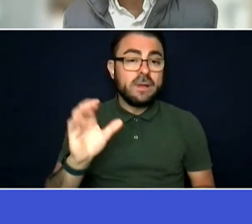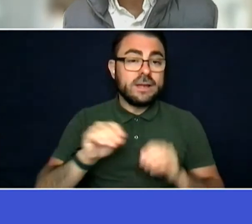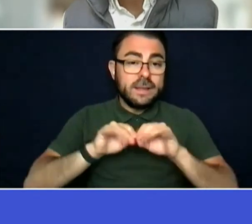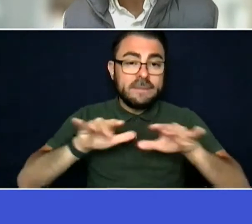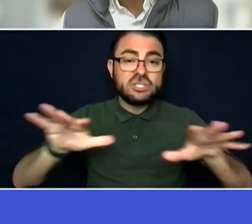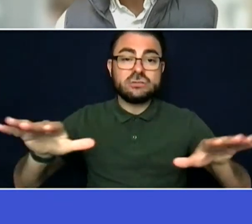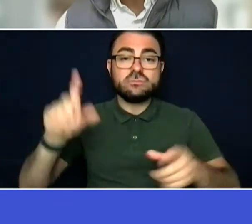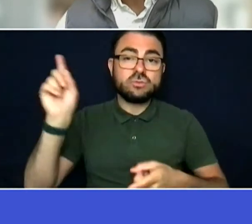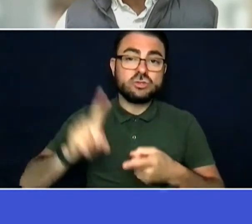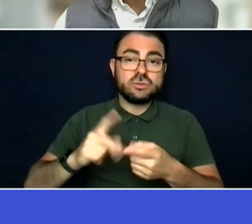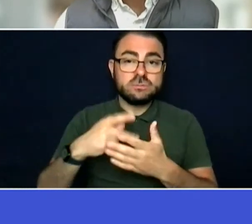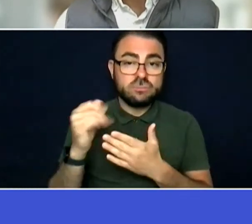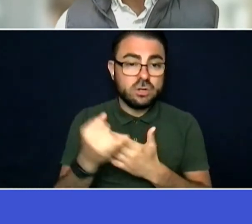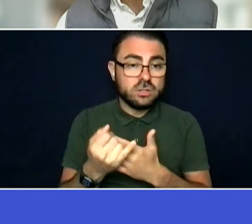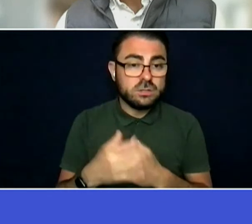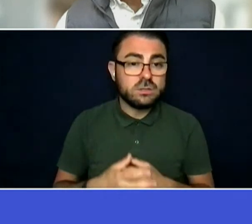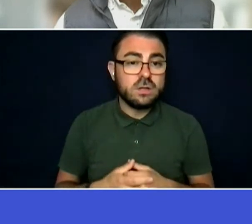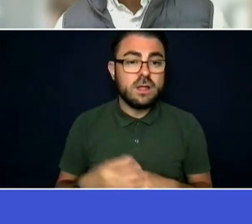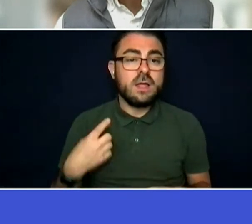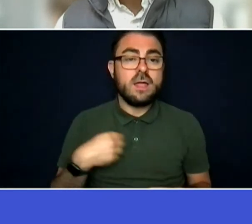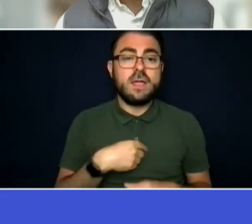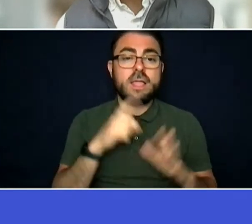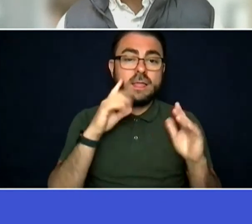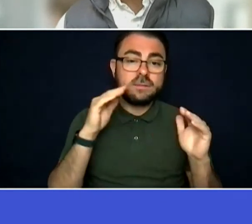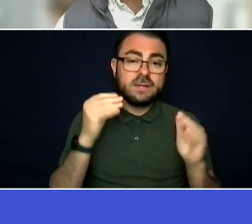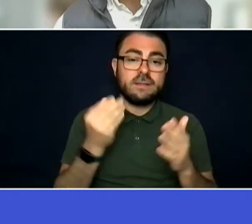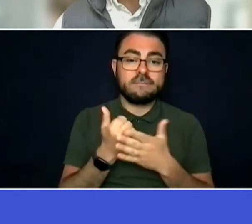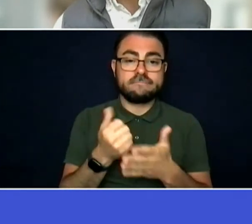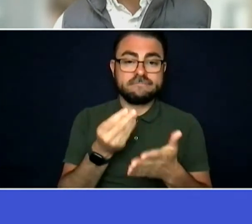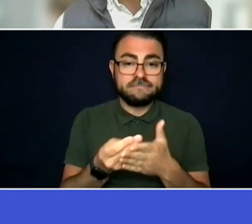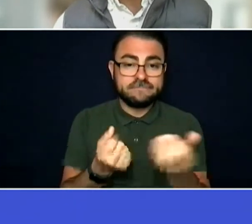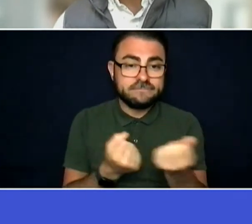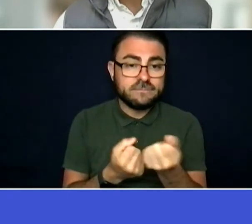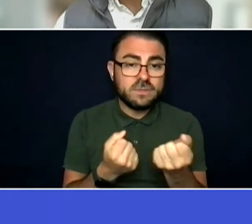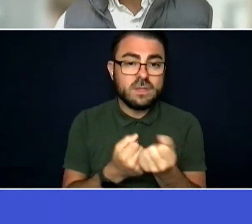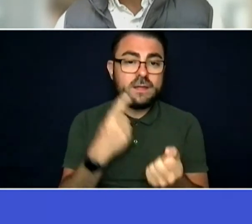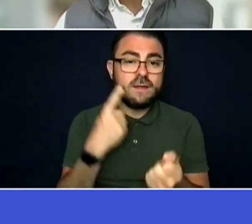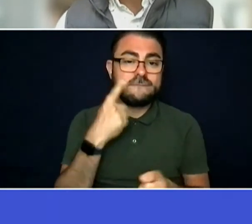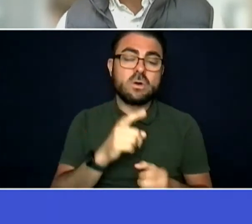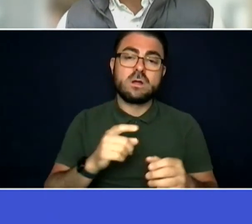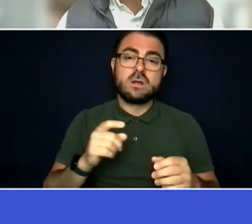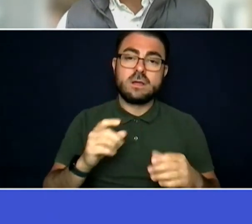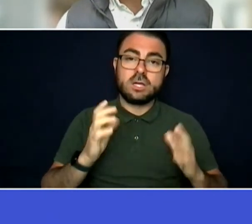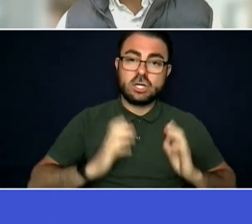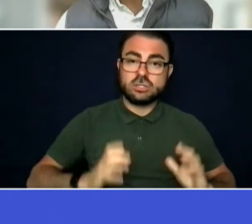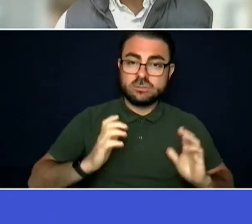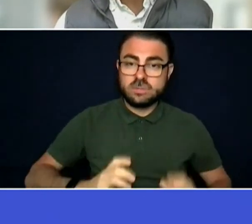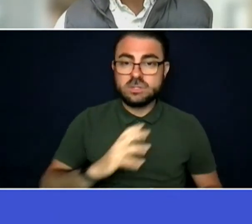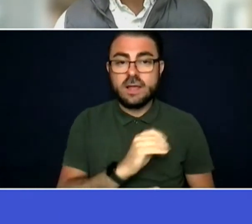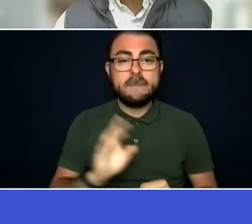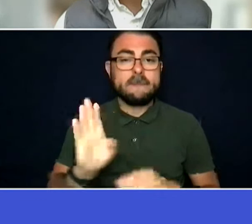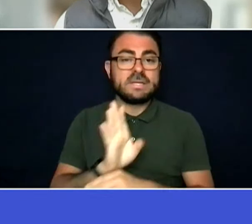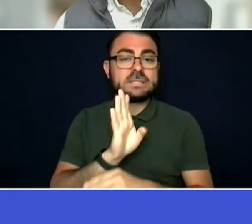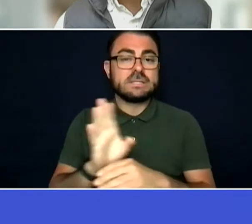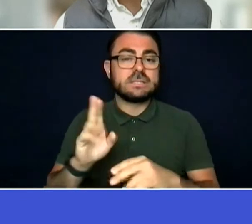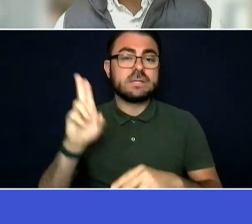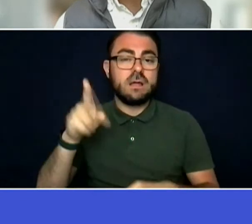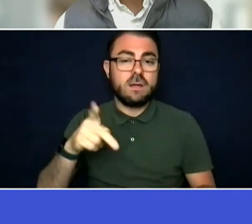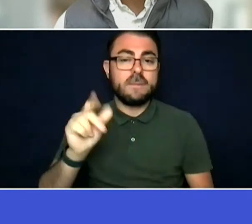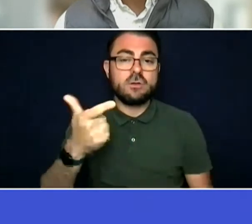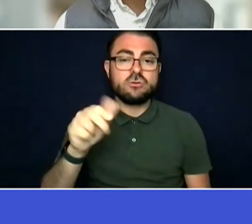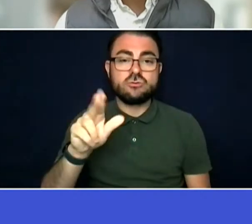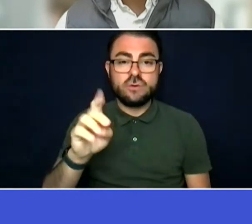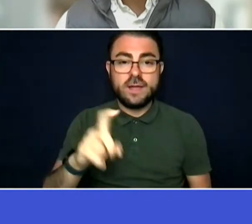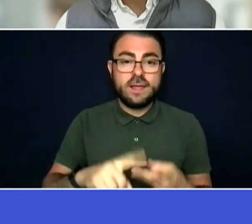capital or financing for consumer and business energy upgrades, as well as electric vehicles for commercial